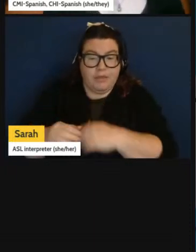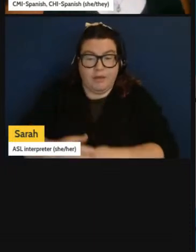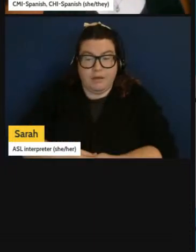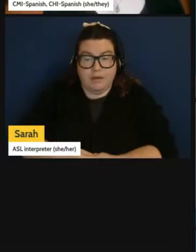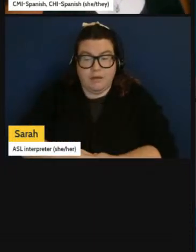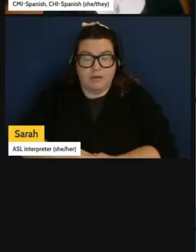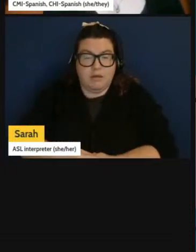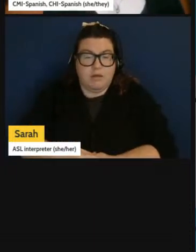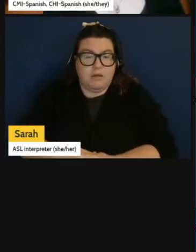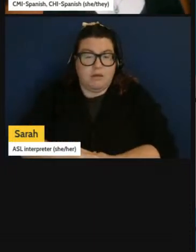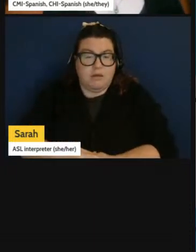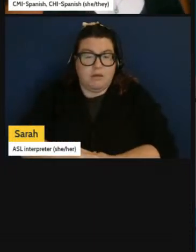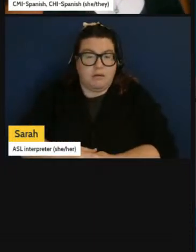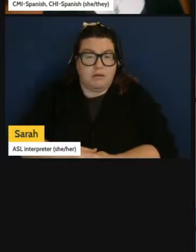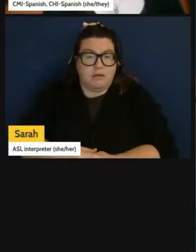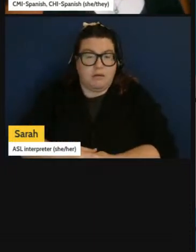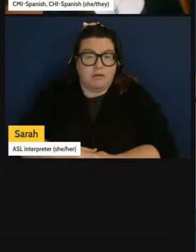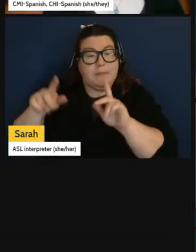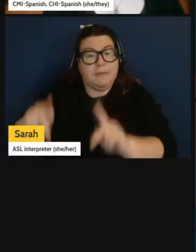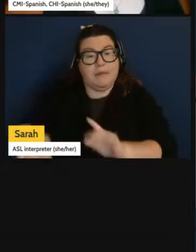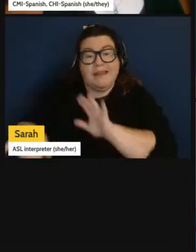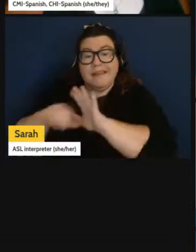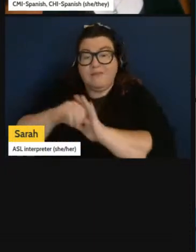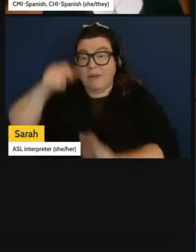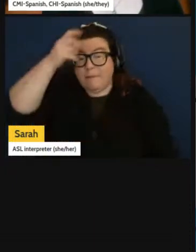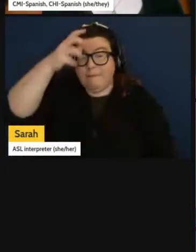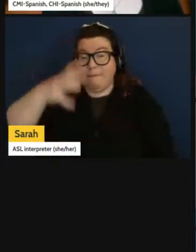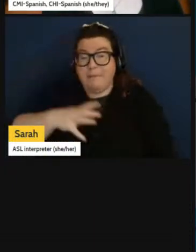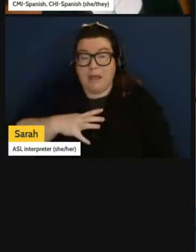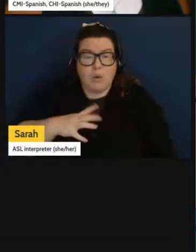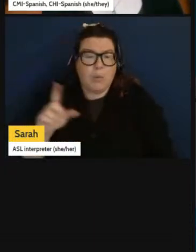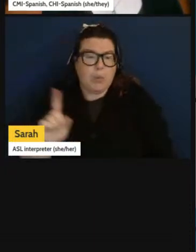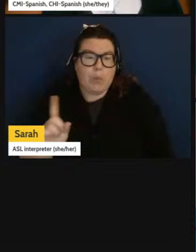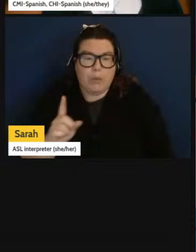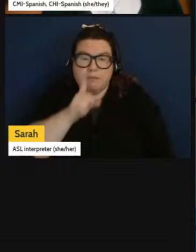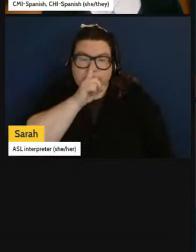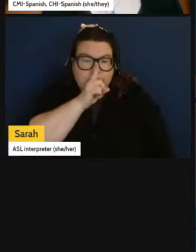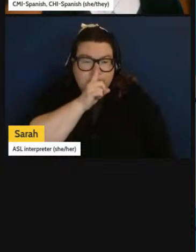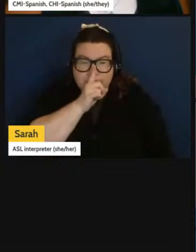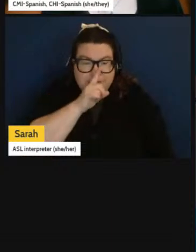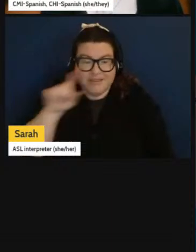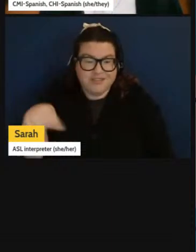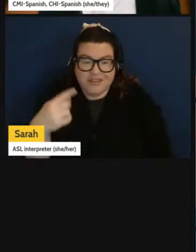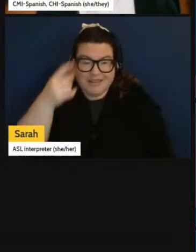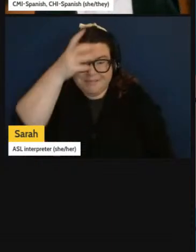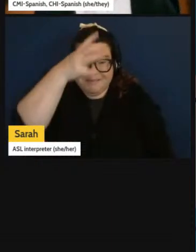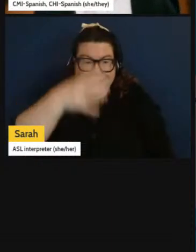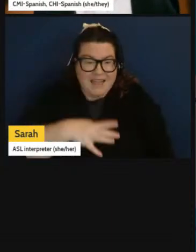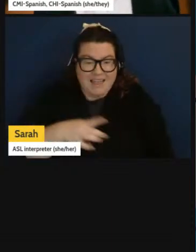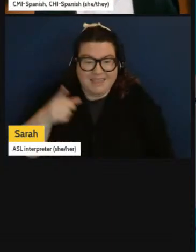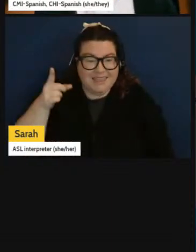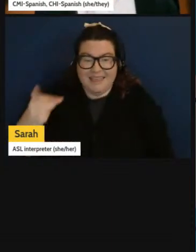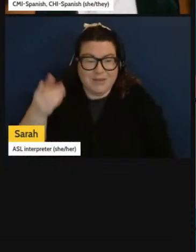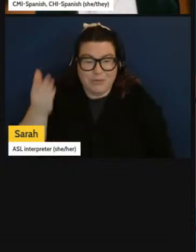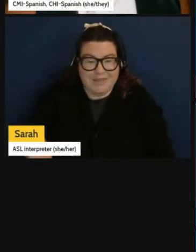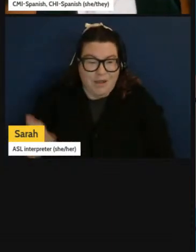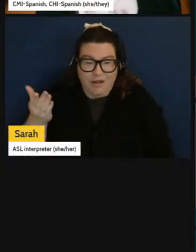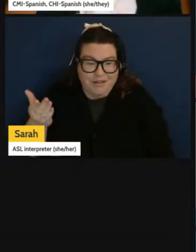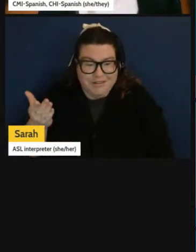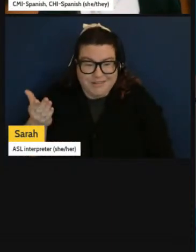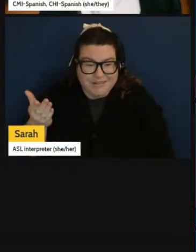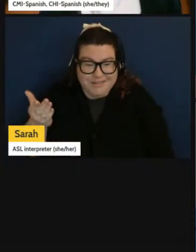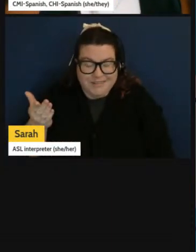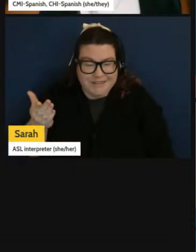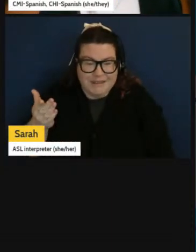we say this person identifies as a man? No, we wouldn't. They're just a man. That's just who they are. So it's